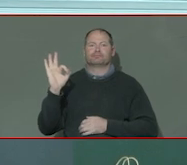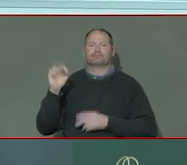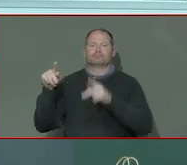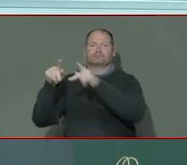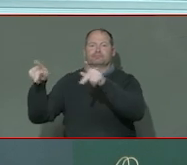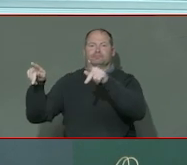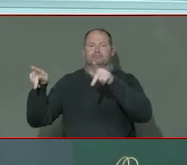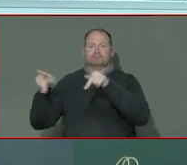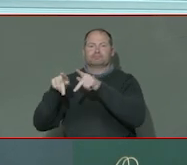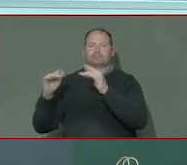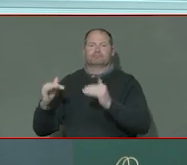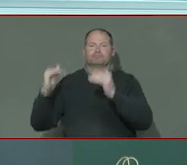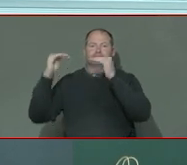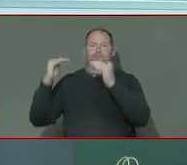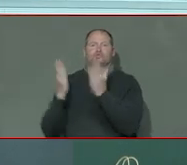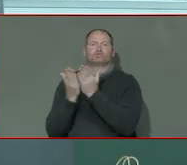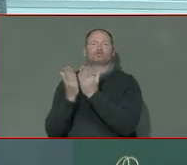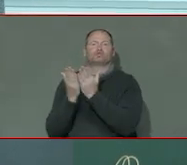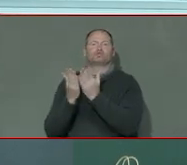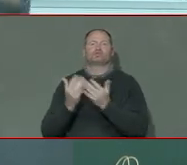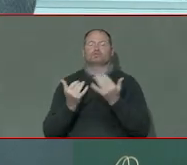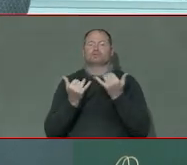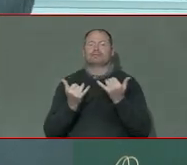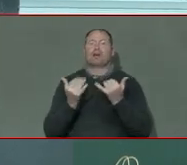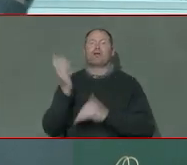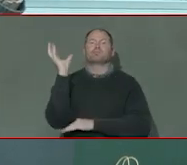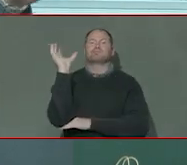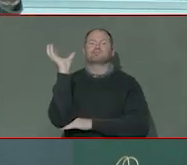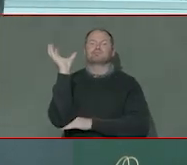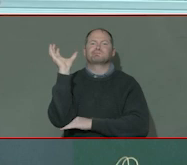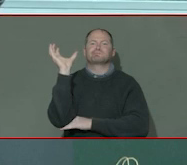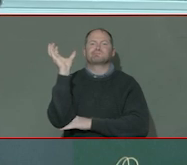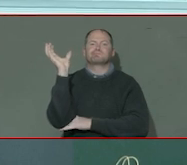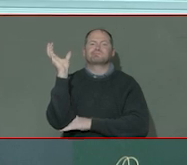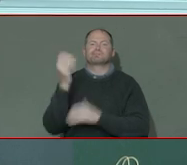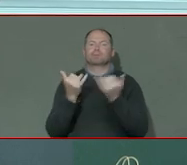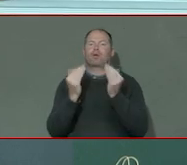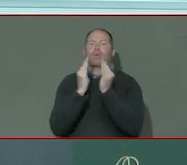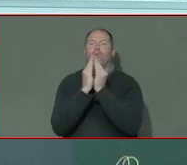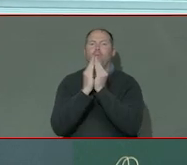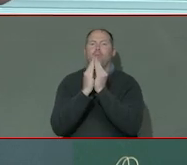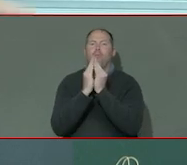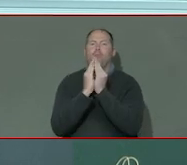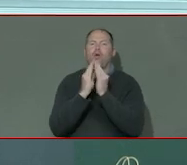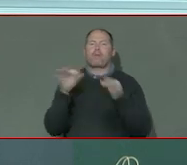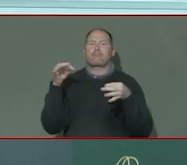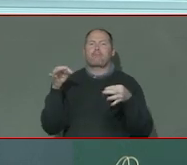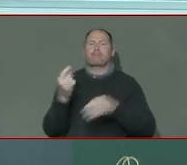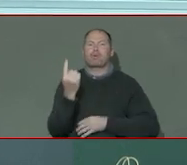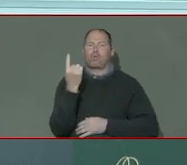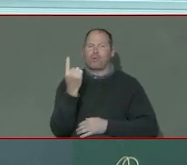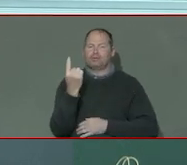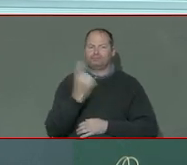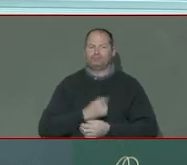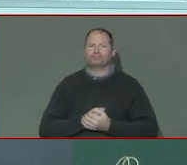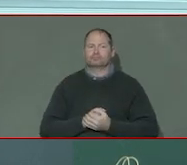And I just want to stress that this is for the Free State. This is the marks we got. That's going to be in a paper for paper 1. The paper